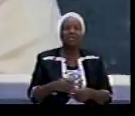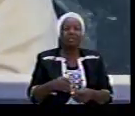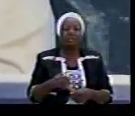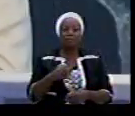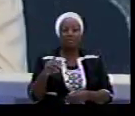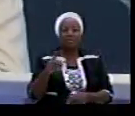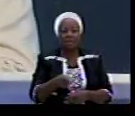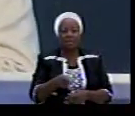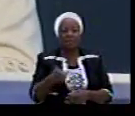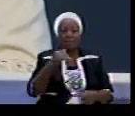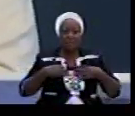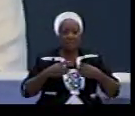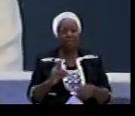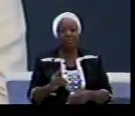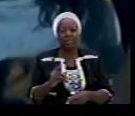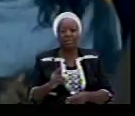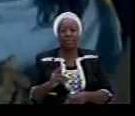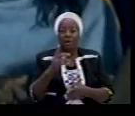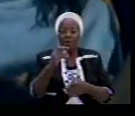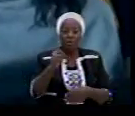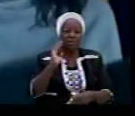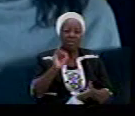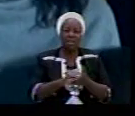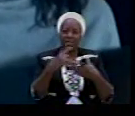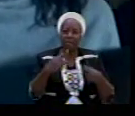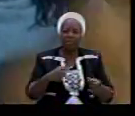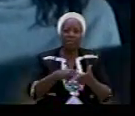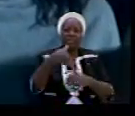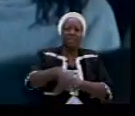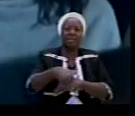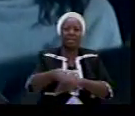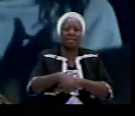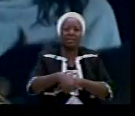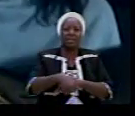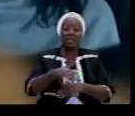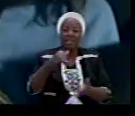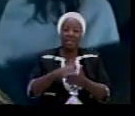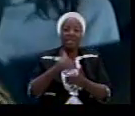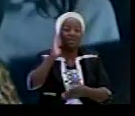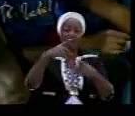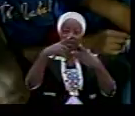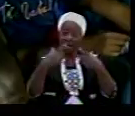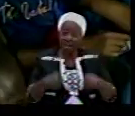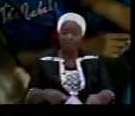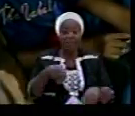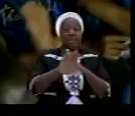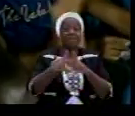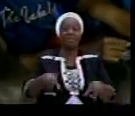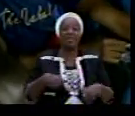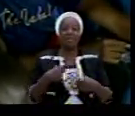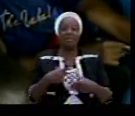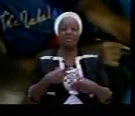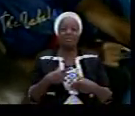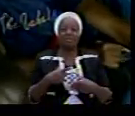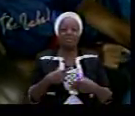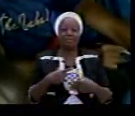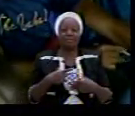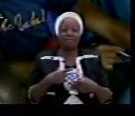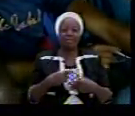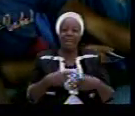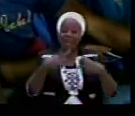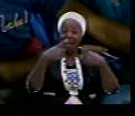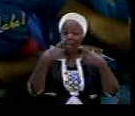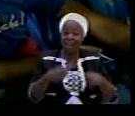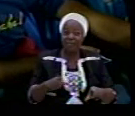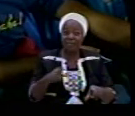Where is that going to happen tonight? It will happen in your life. Happen